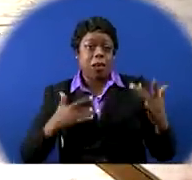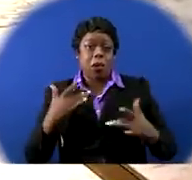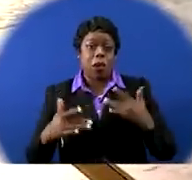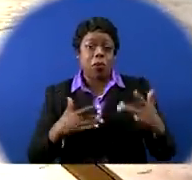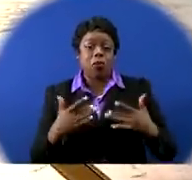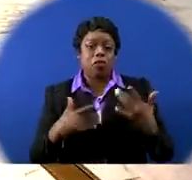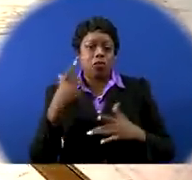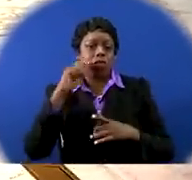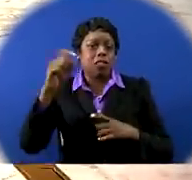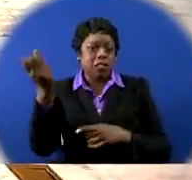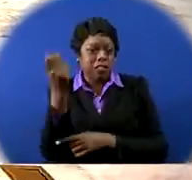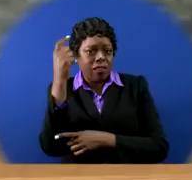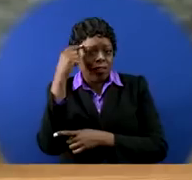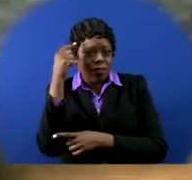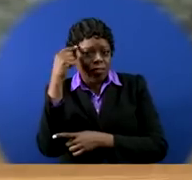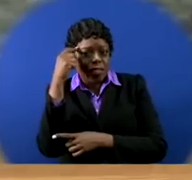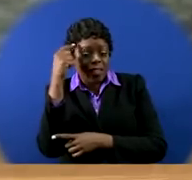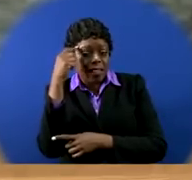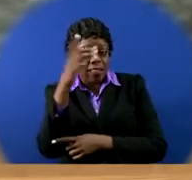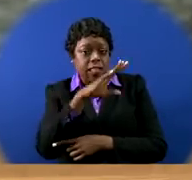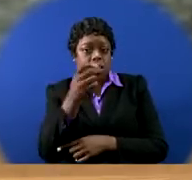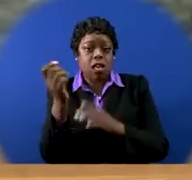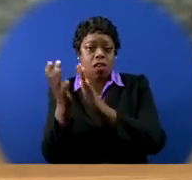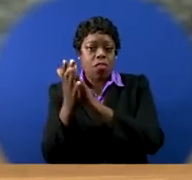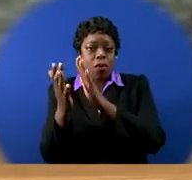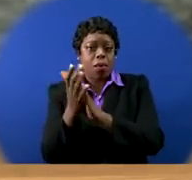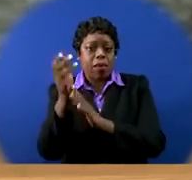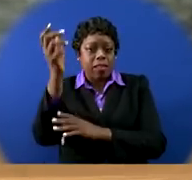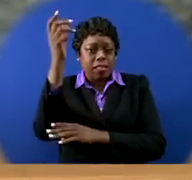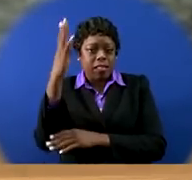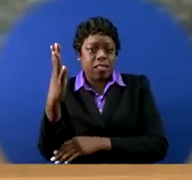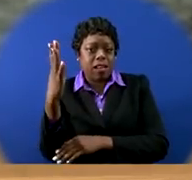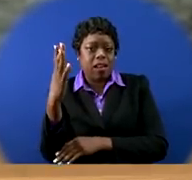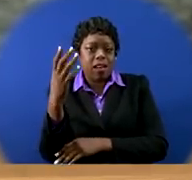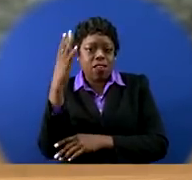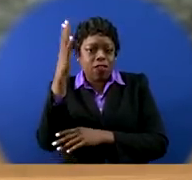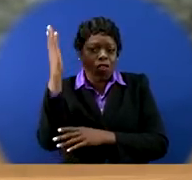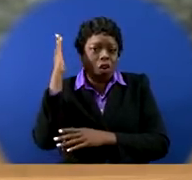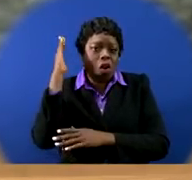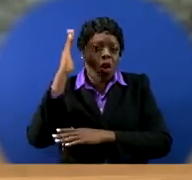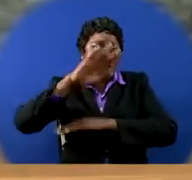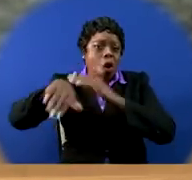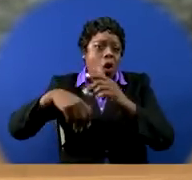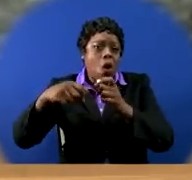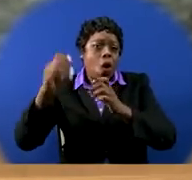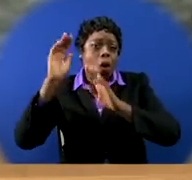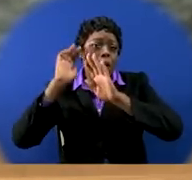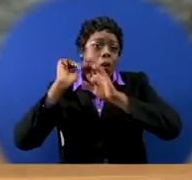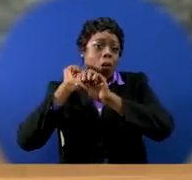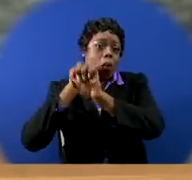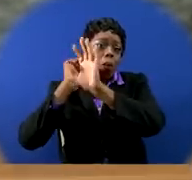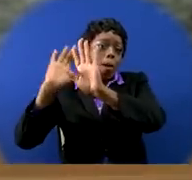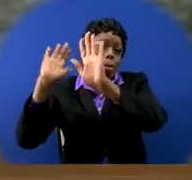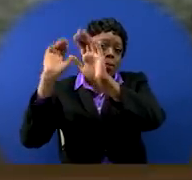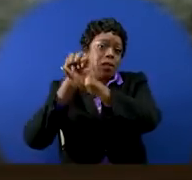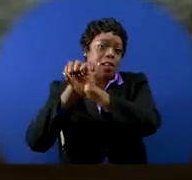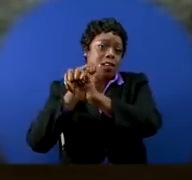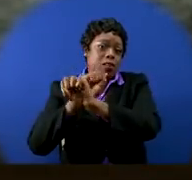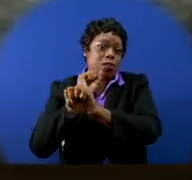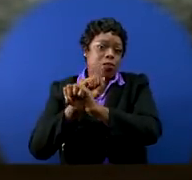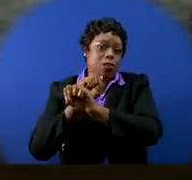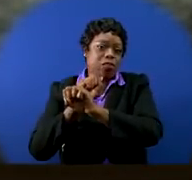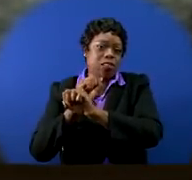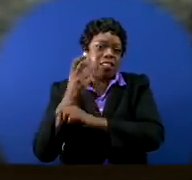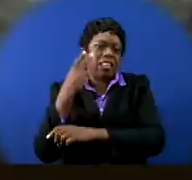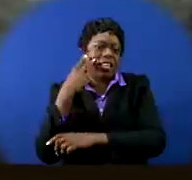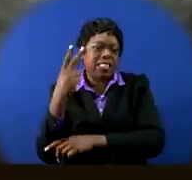their reflection. I told you they are praising God for all the miracles they had seen. Now, I need 7 people in every